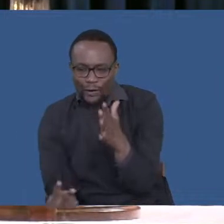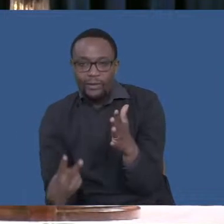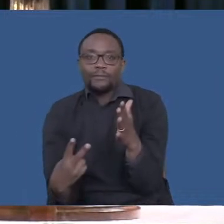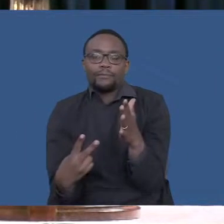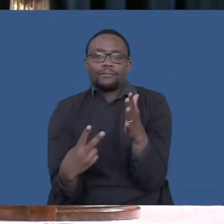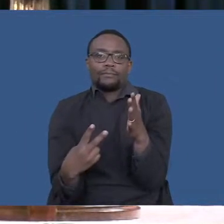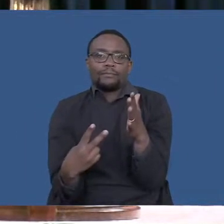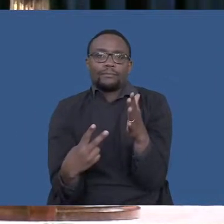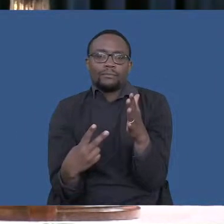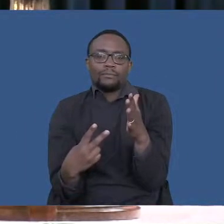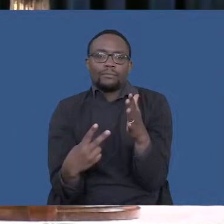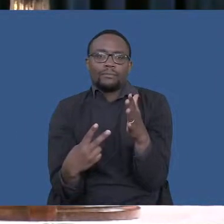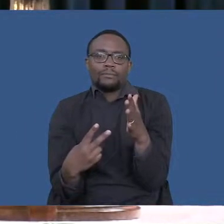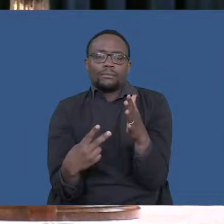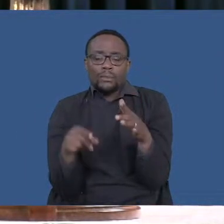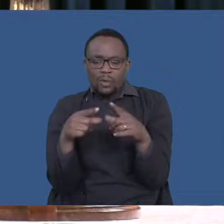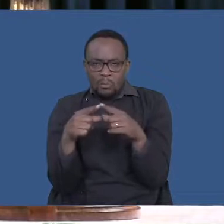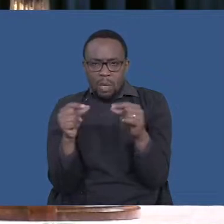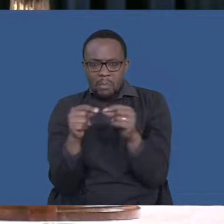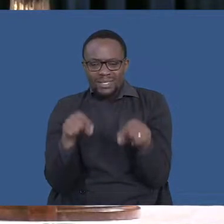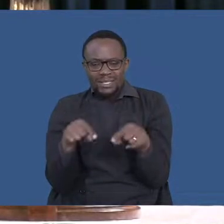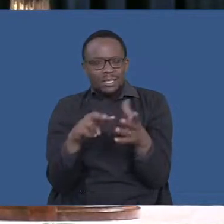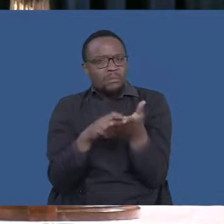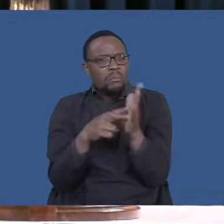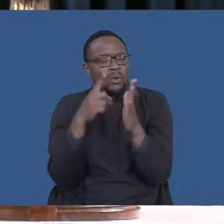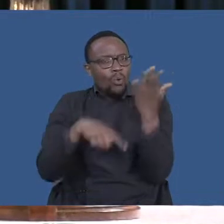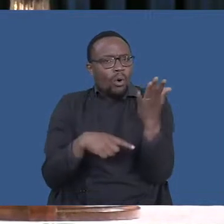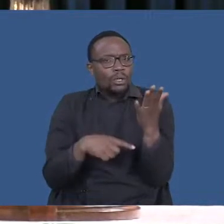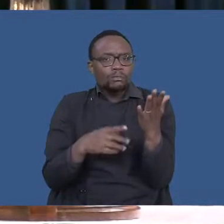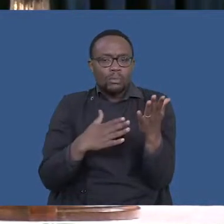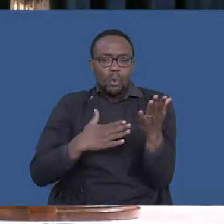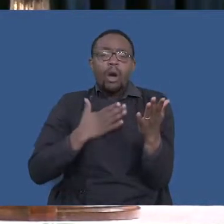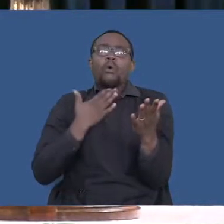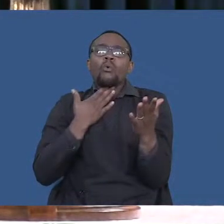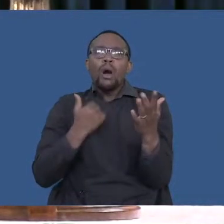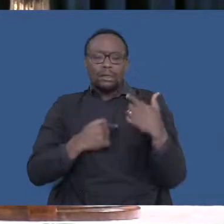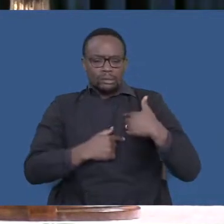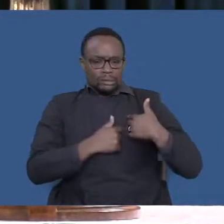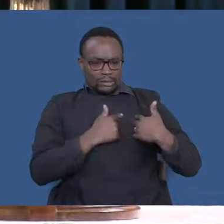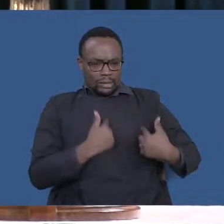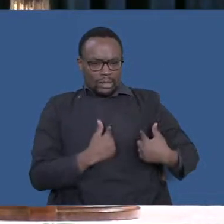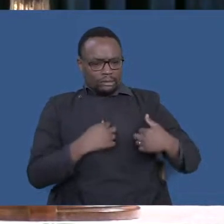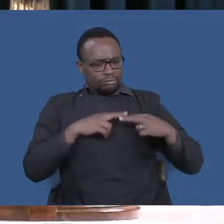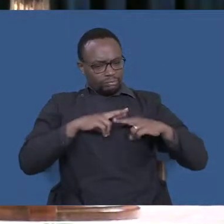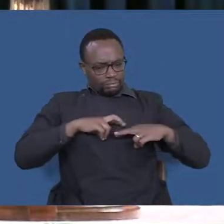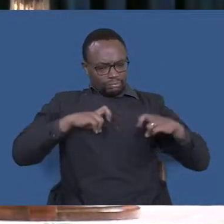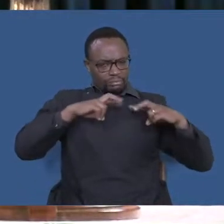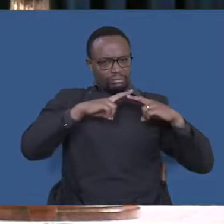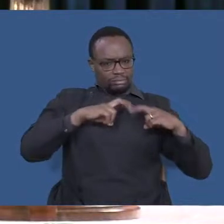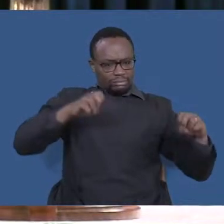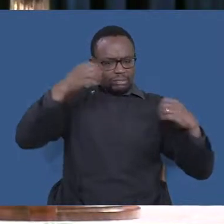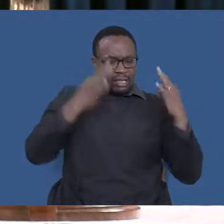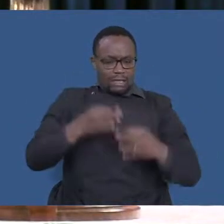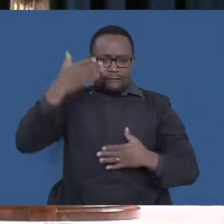my desire for preaching this message is that we could examine our hearts and our lives, and if there is anything in any of us that we